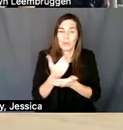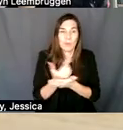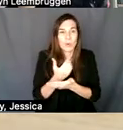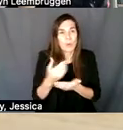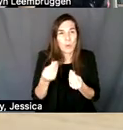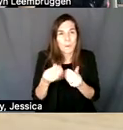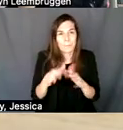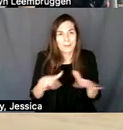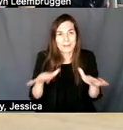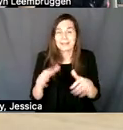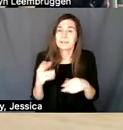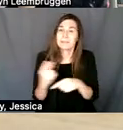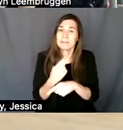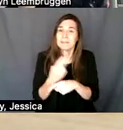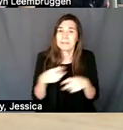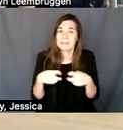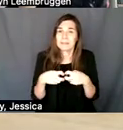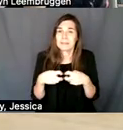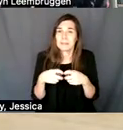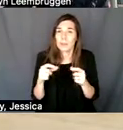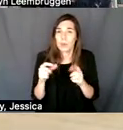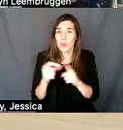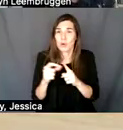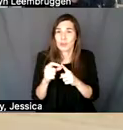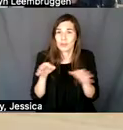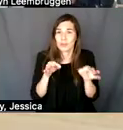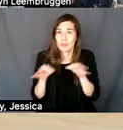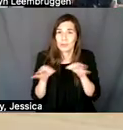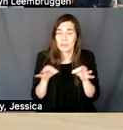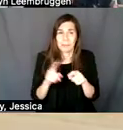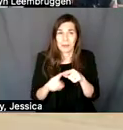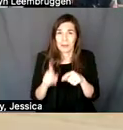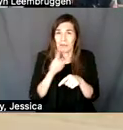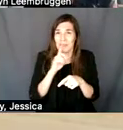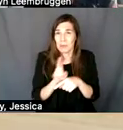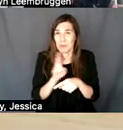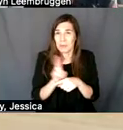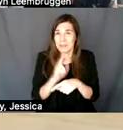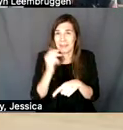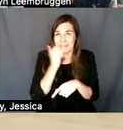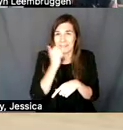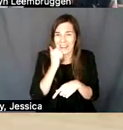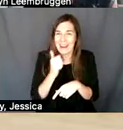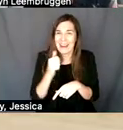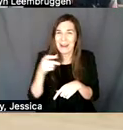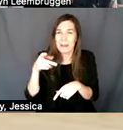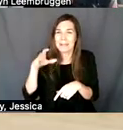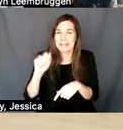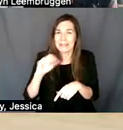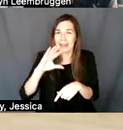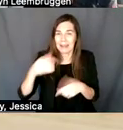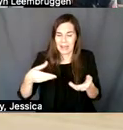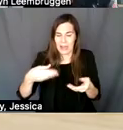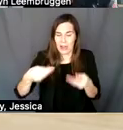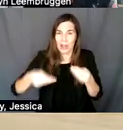really physicsy words to describe this, but these are properties we use super intuitively. A floppy piece of pizza can be made rigid by forming a